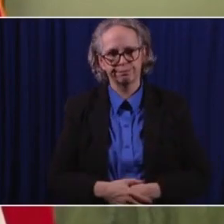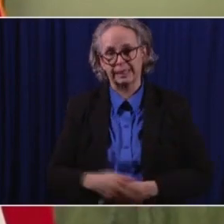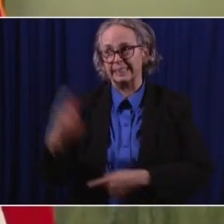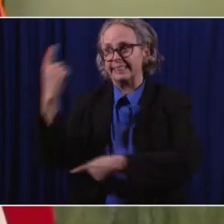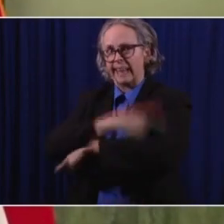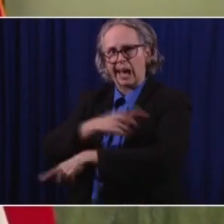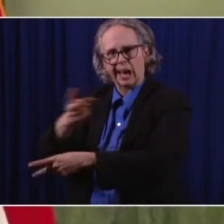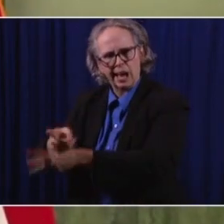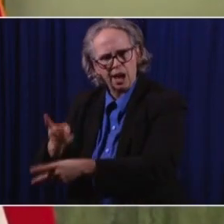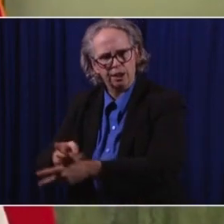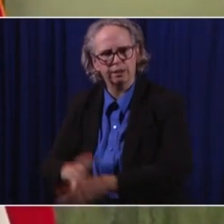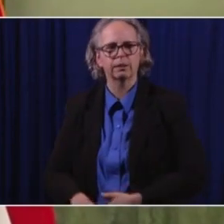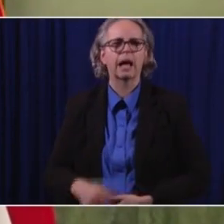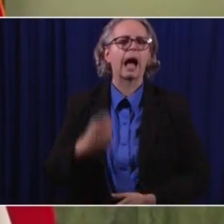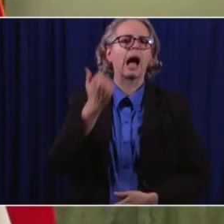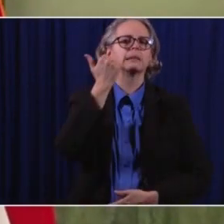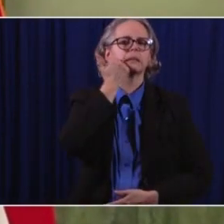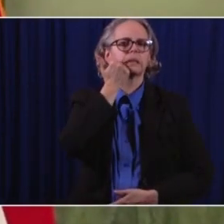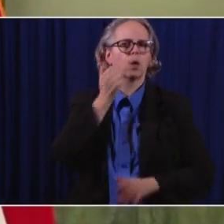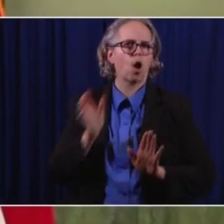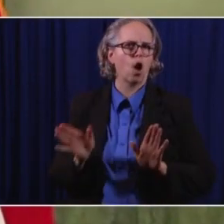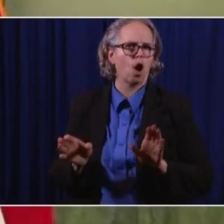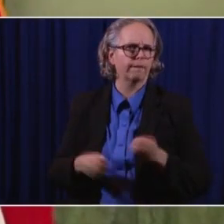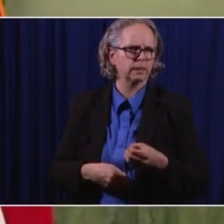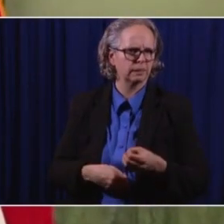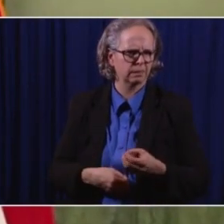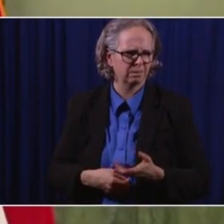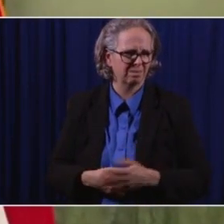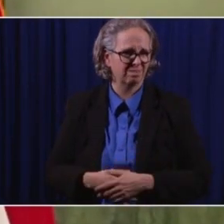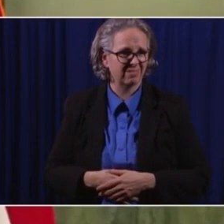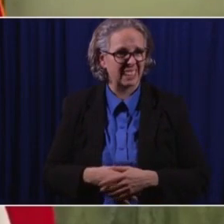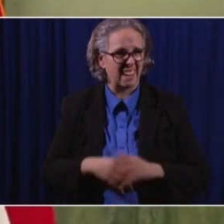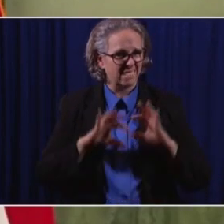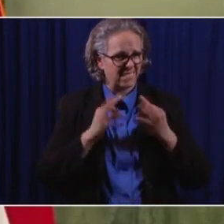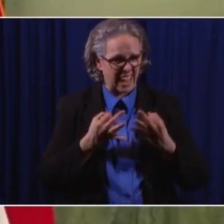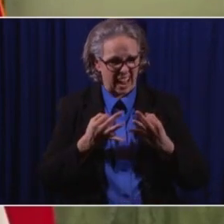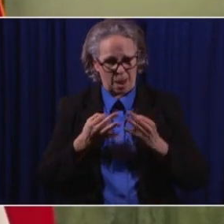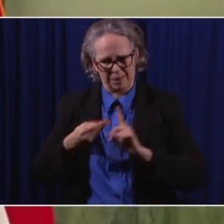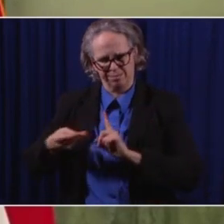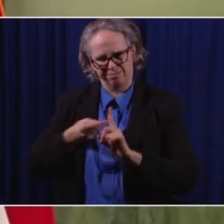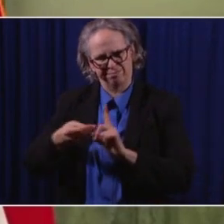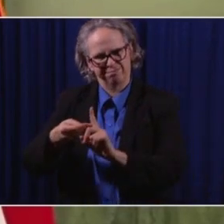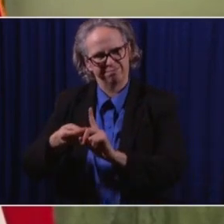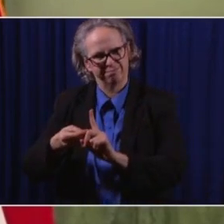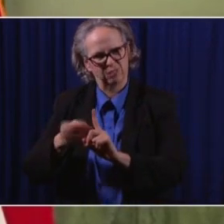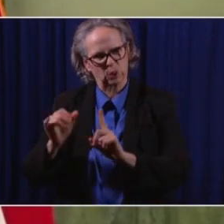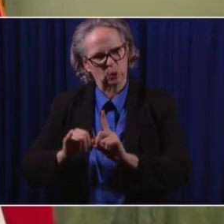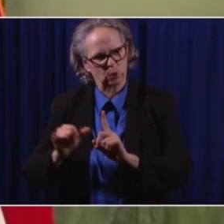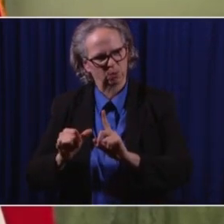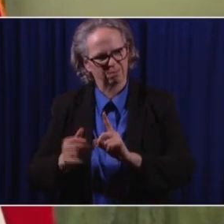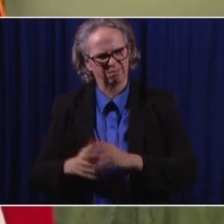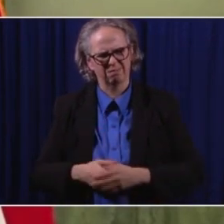office. They're also seeing multiple cases in families and a few cases in schools.